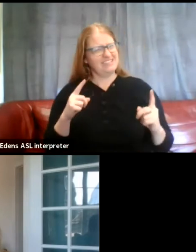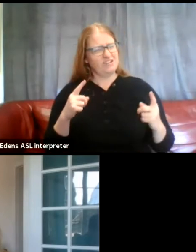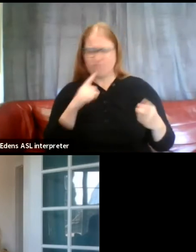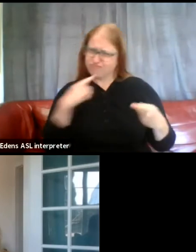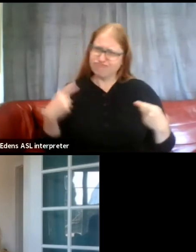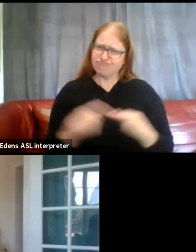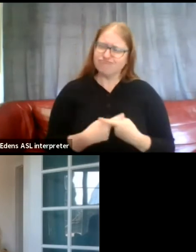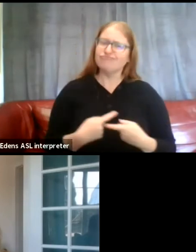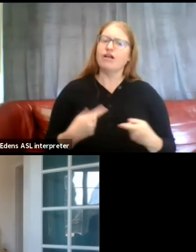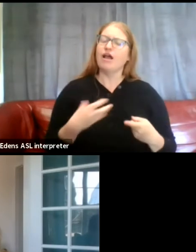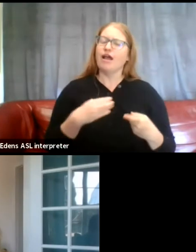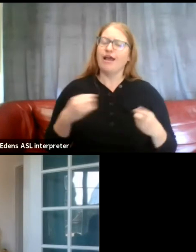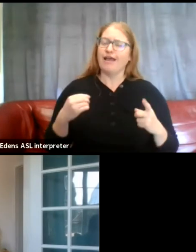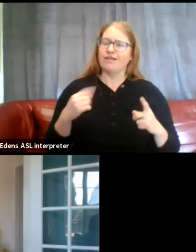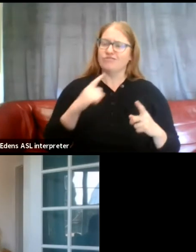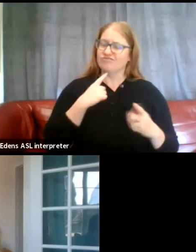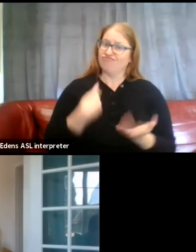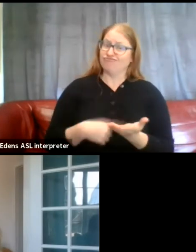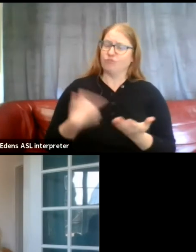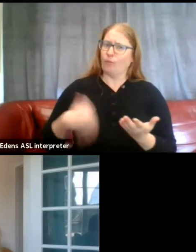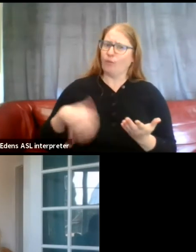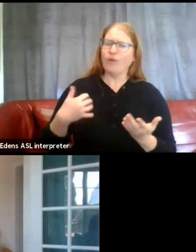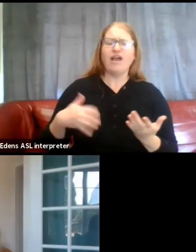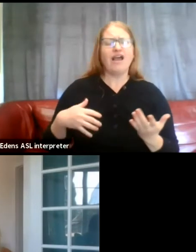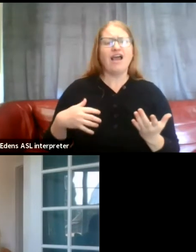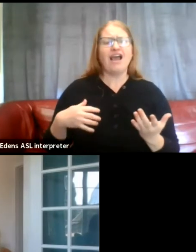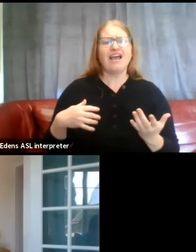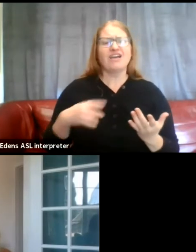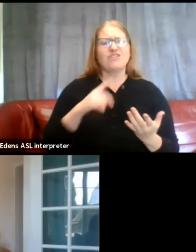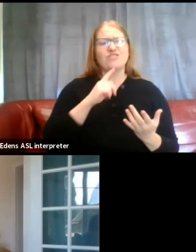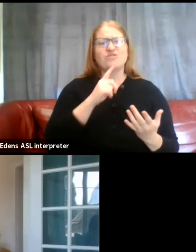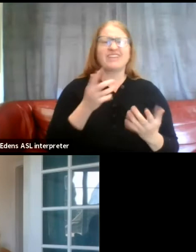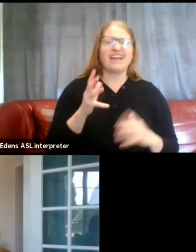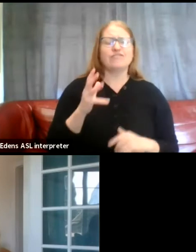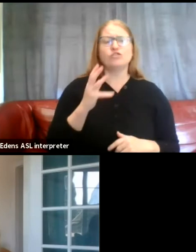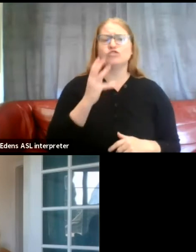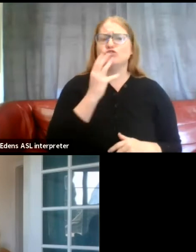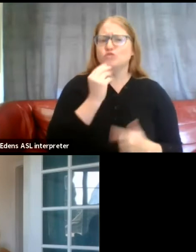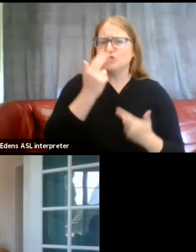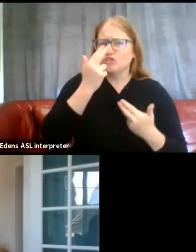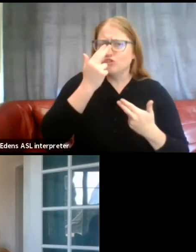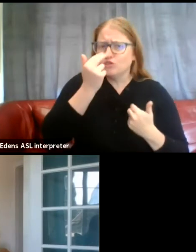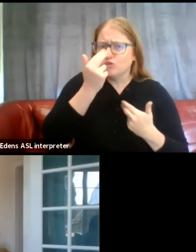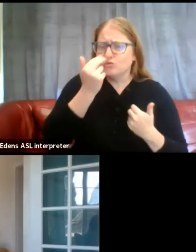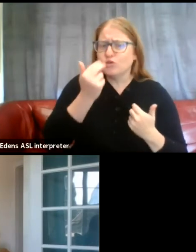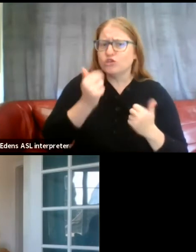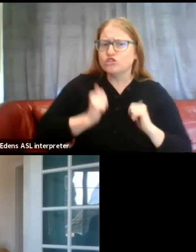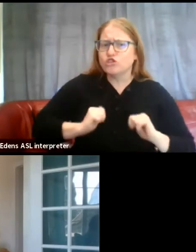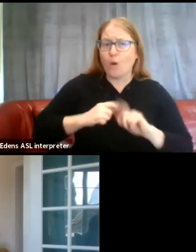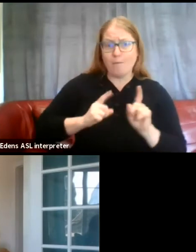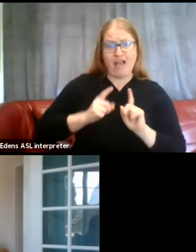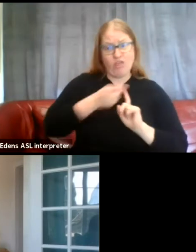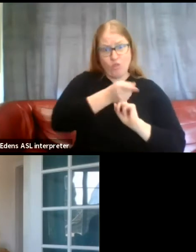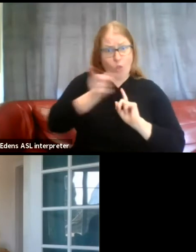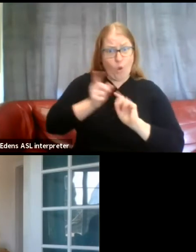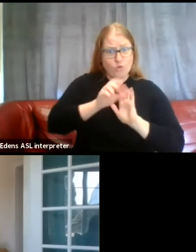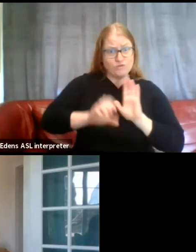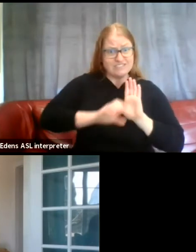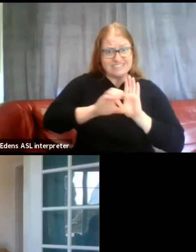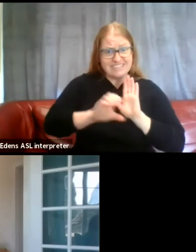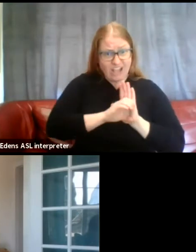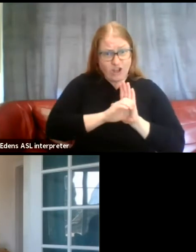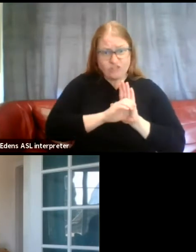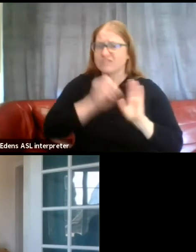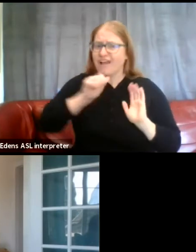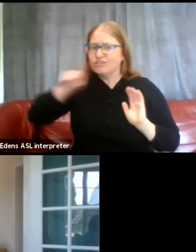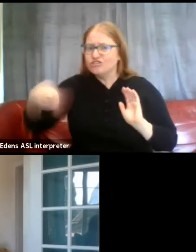show that feels to me like a very Jewish humor show. Like, but the characters themselves are marked, not just the women, but